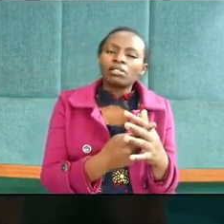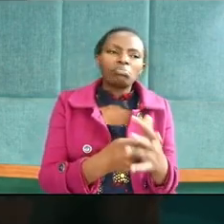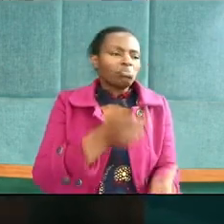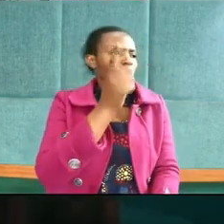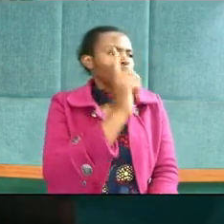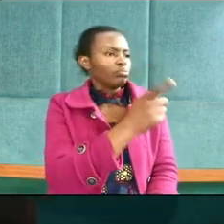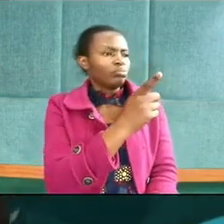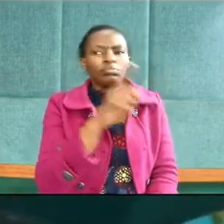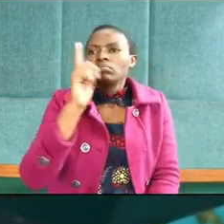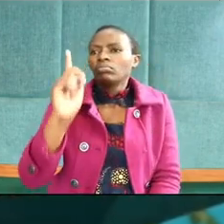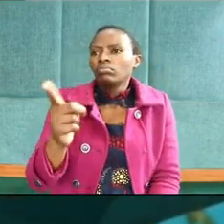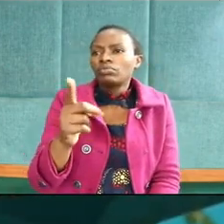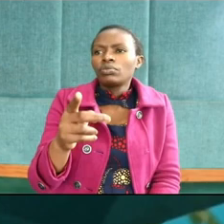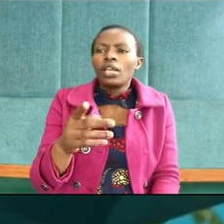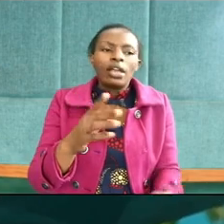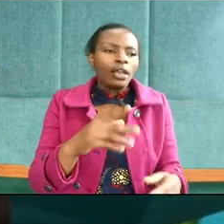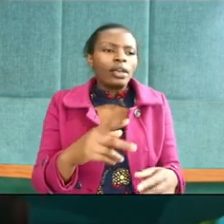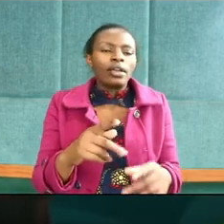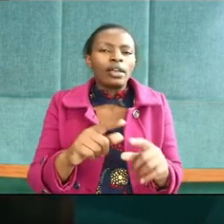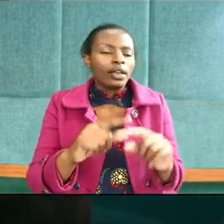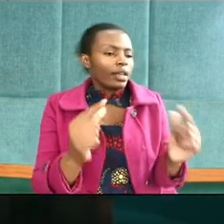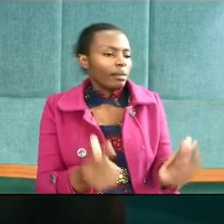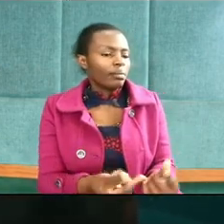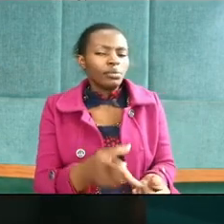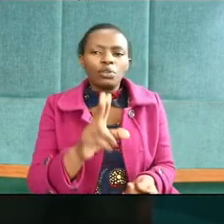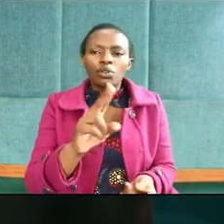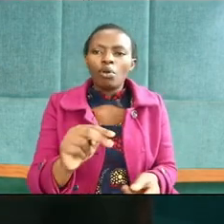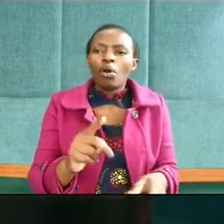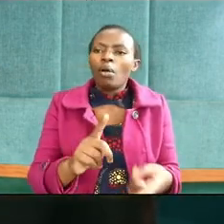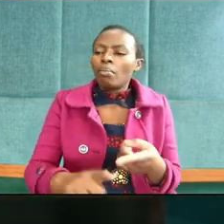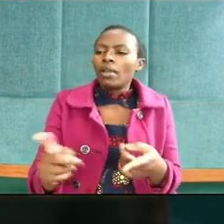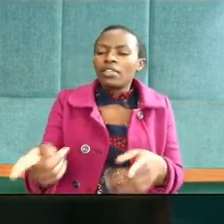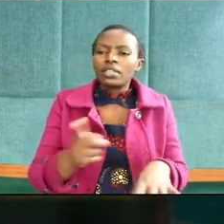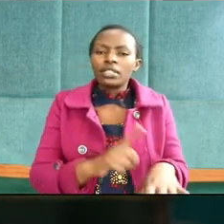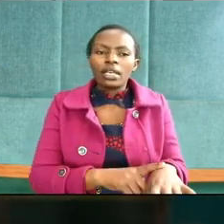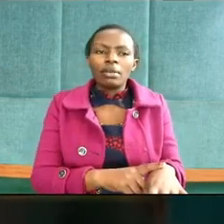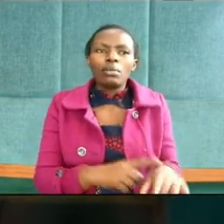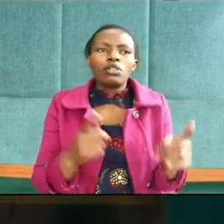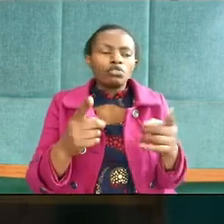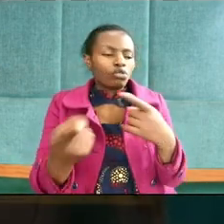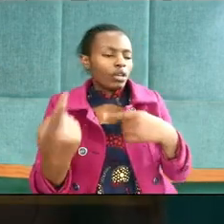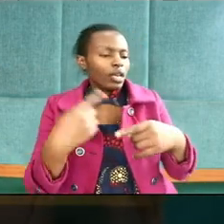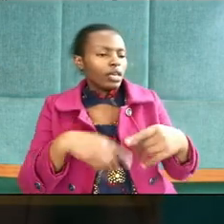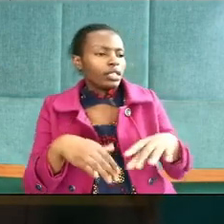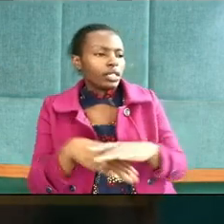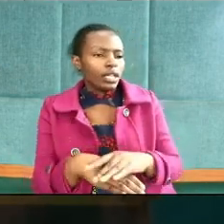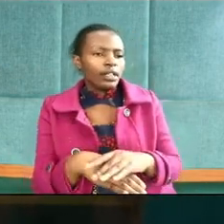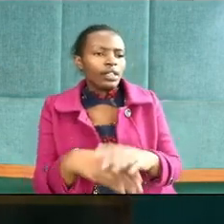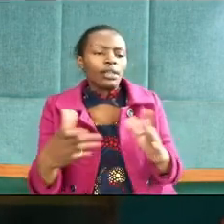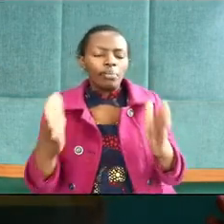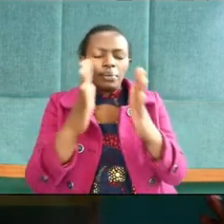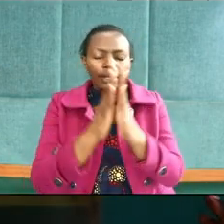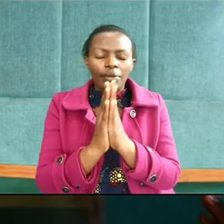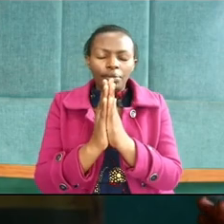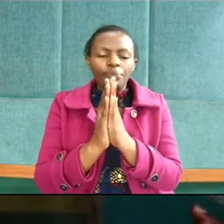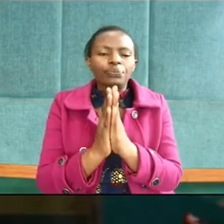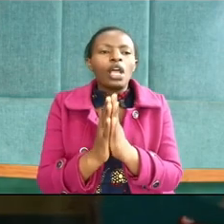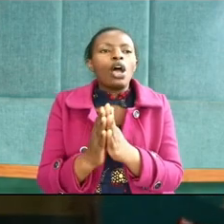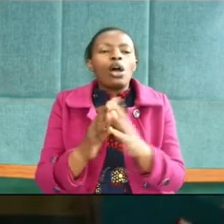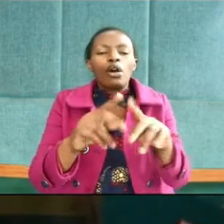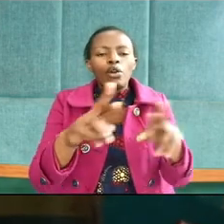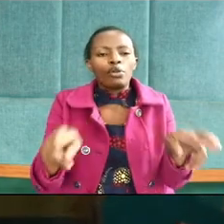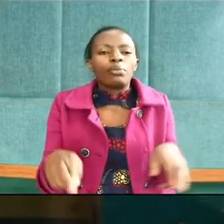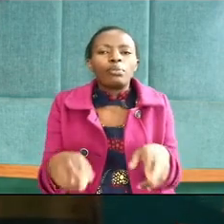game, but it is a time to enter into the prayer room together